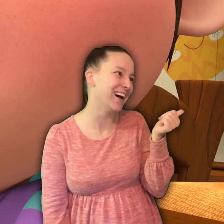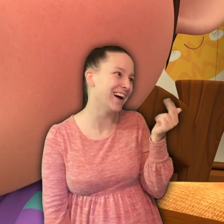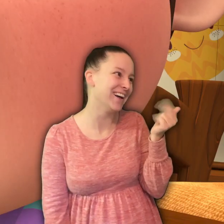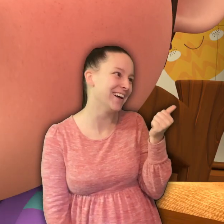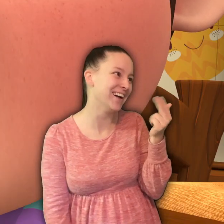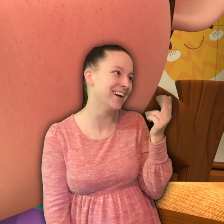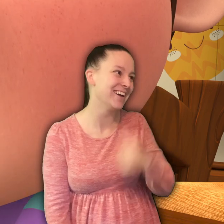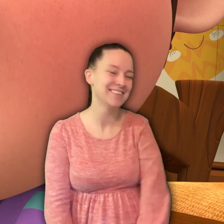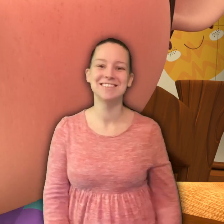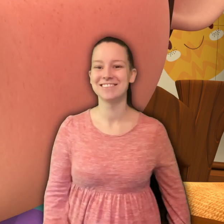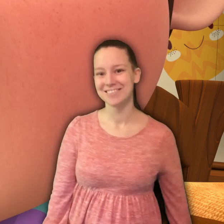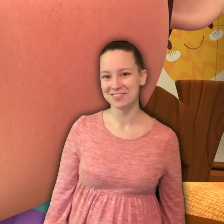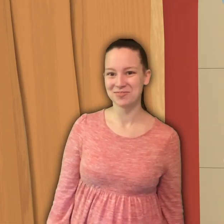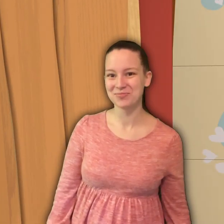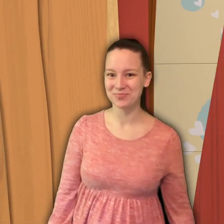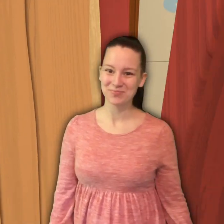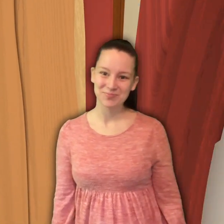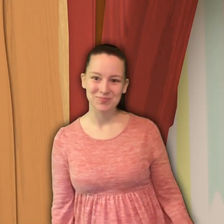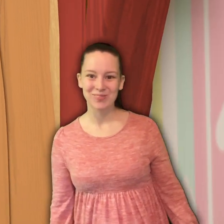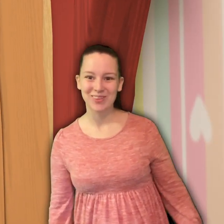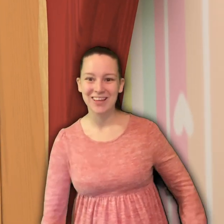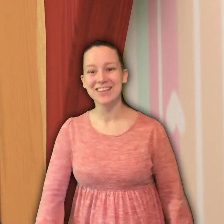mouth, Ha, Ha, Ha!